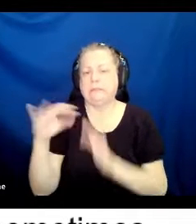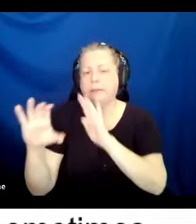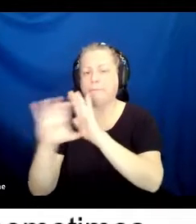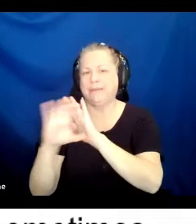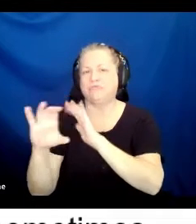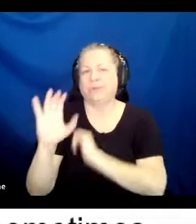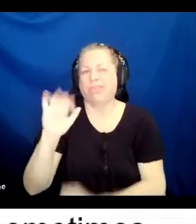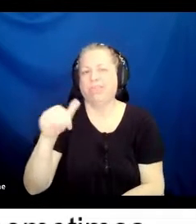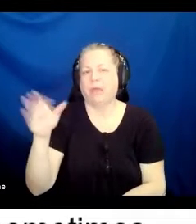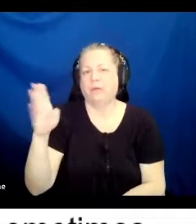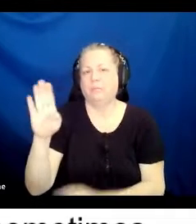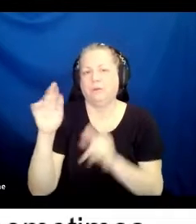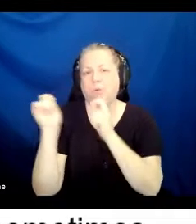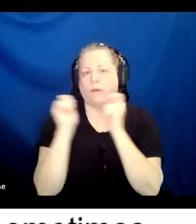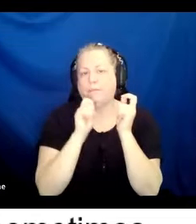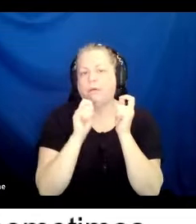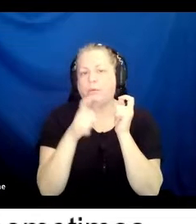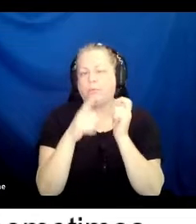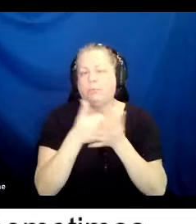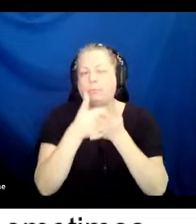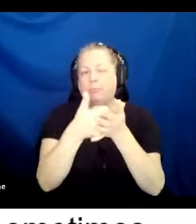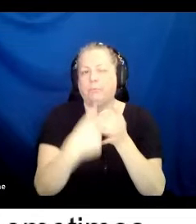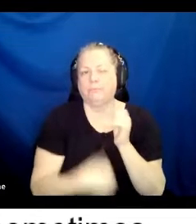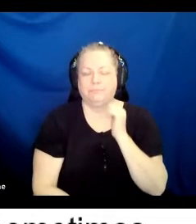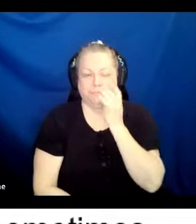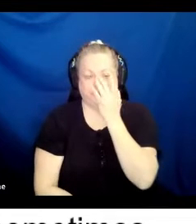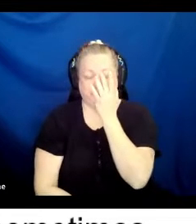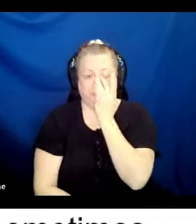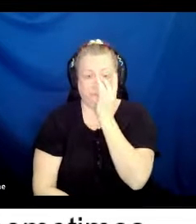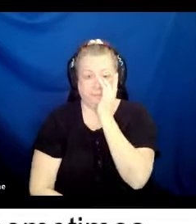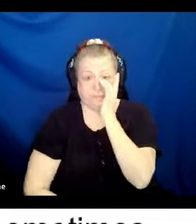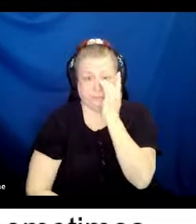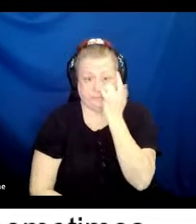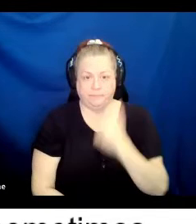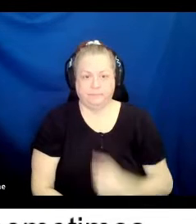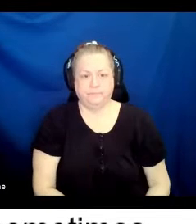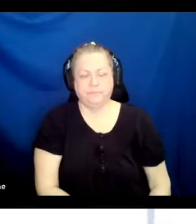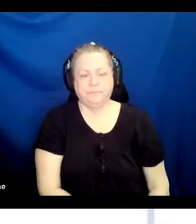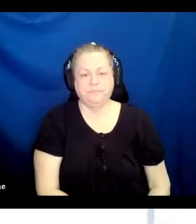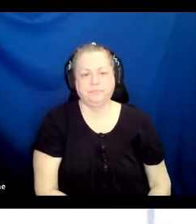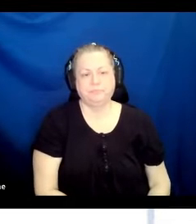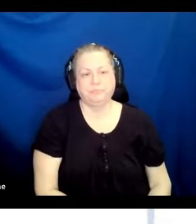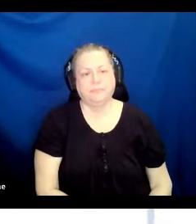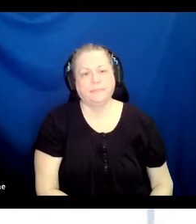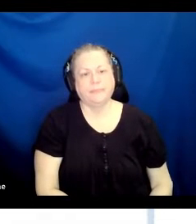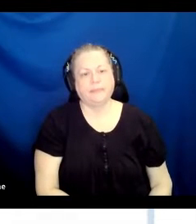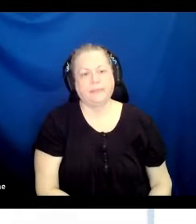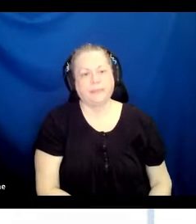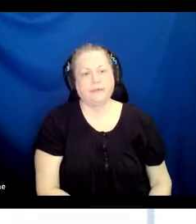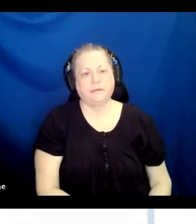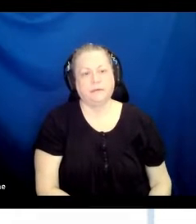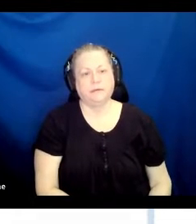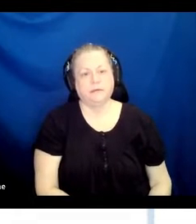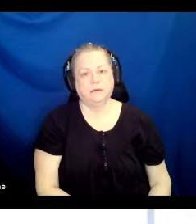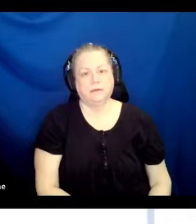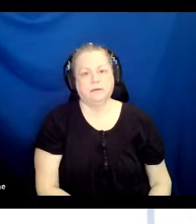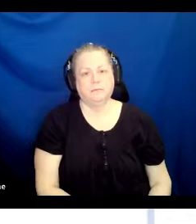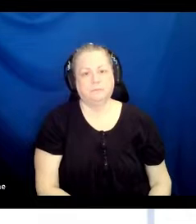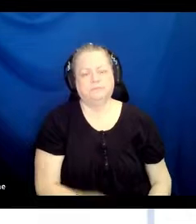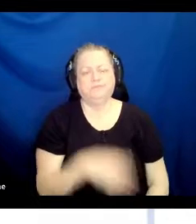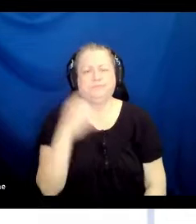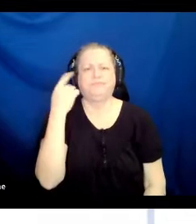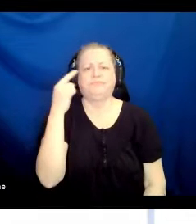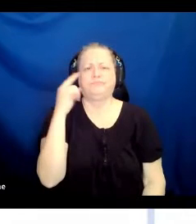will show you guys. That will be really helpful to you. Okay, we can go to the next slide. So the reason we're talking